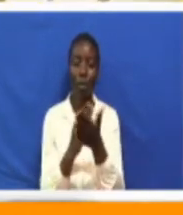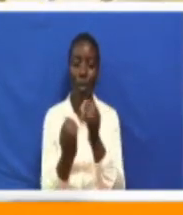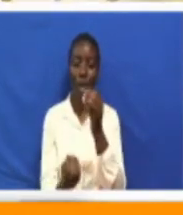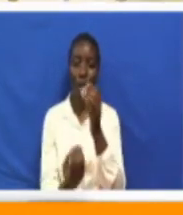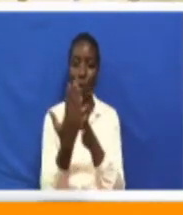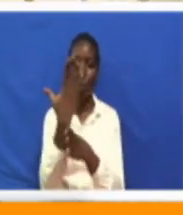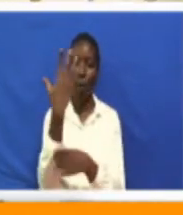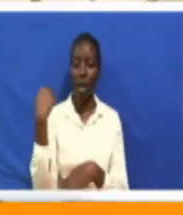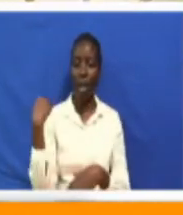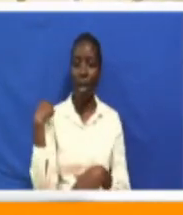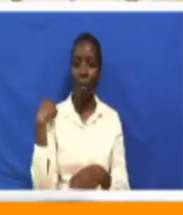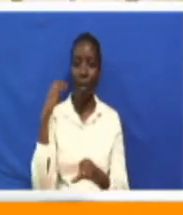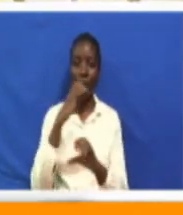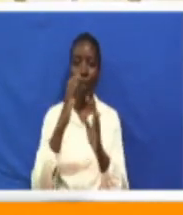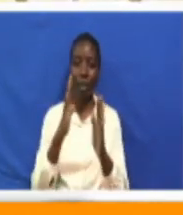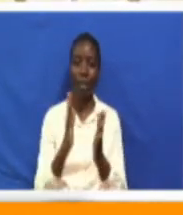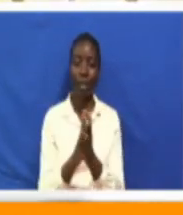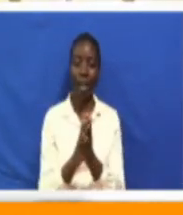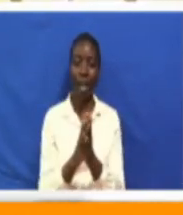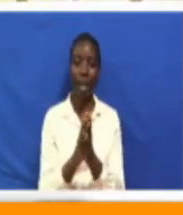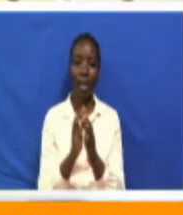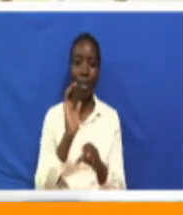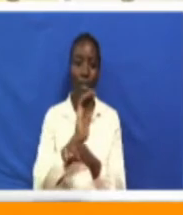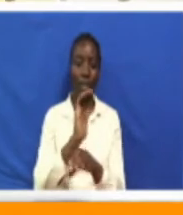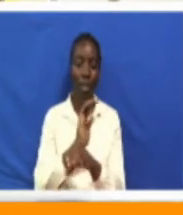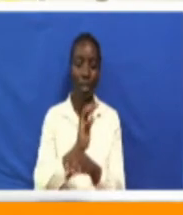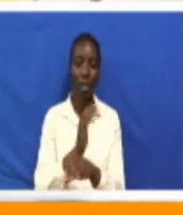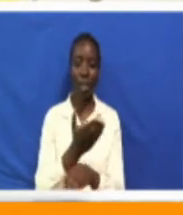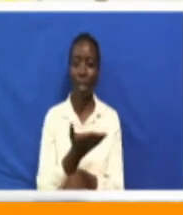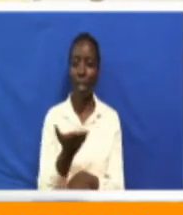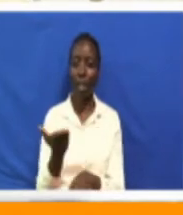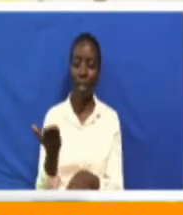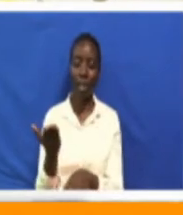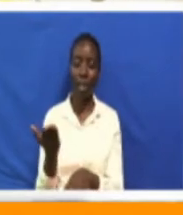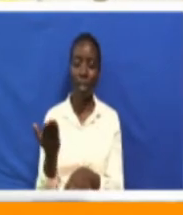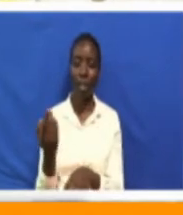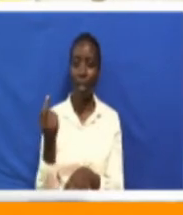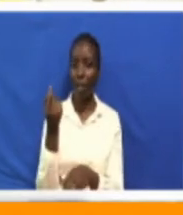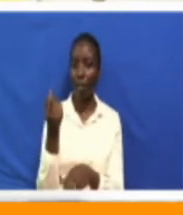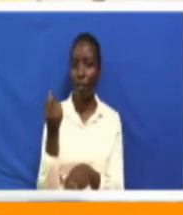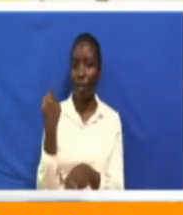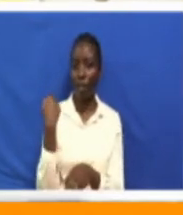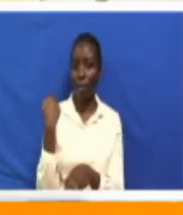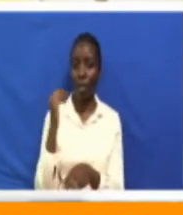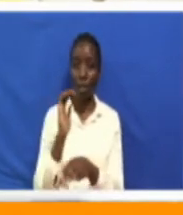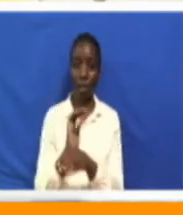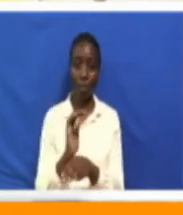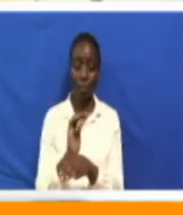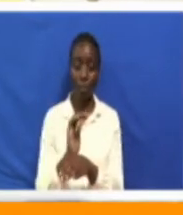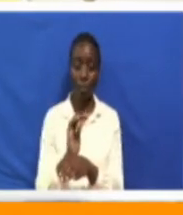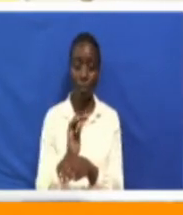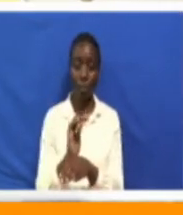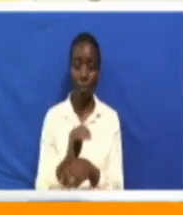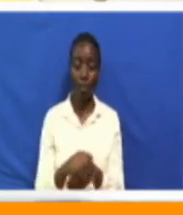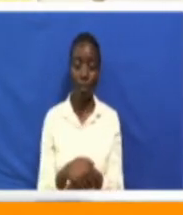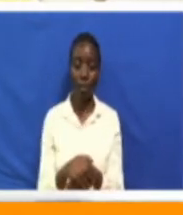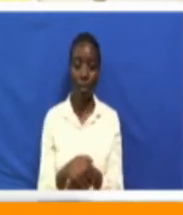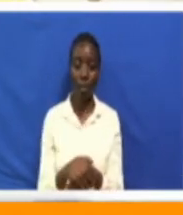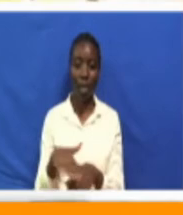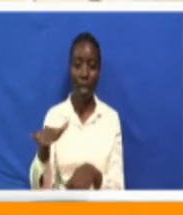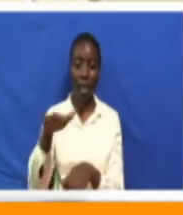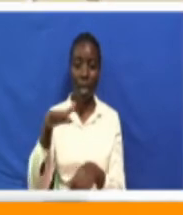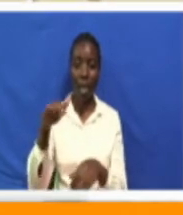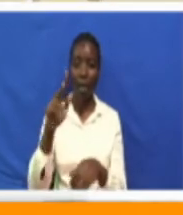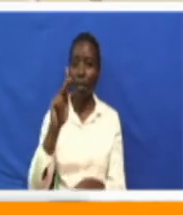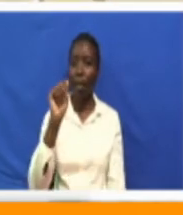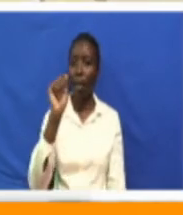number of Christians and parishes in this recent past the potentiality in the area